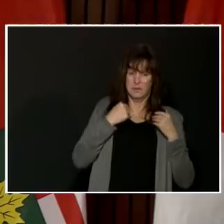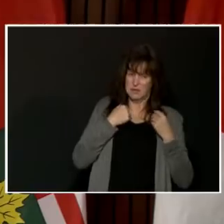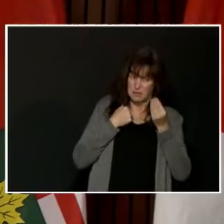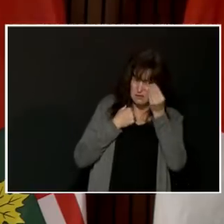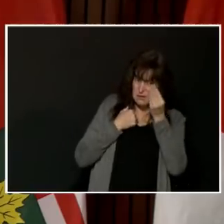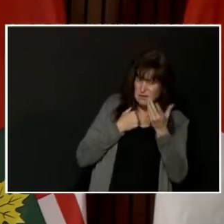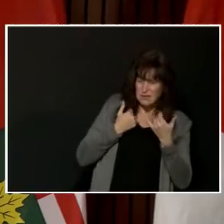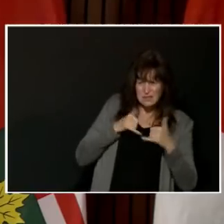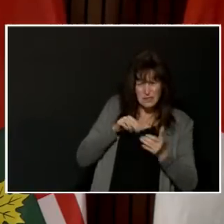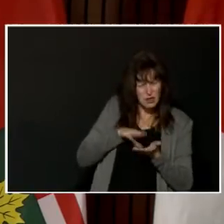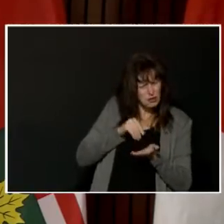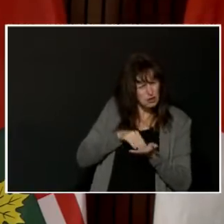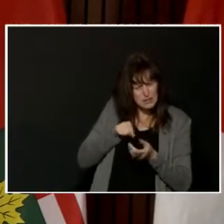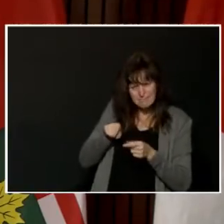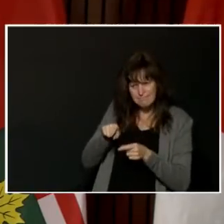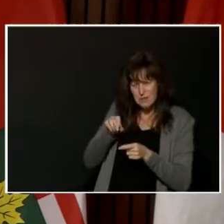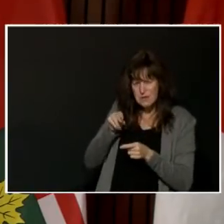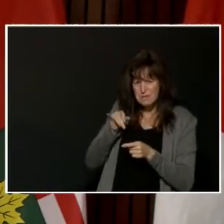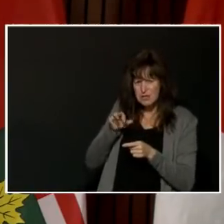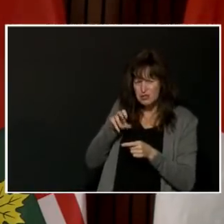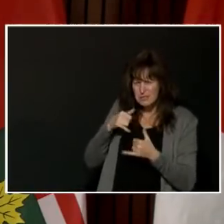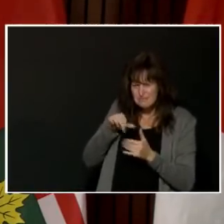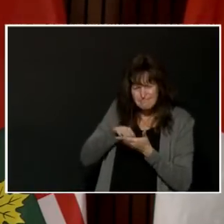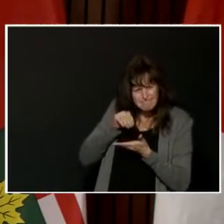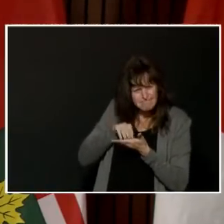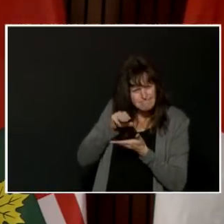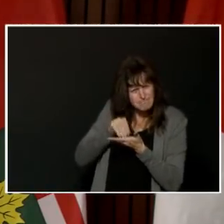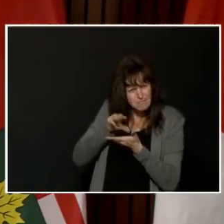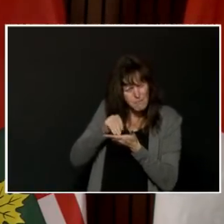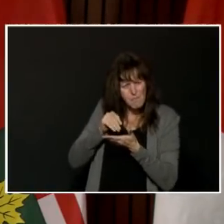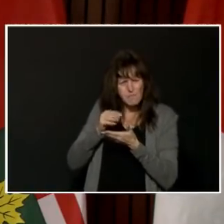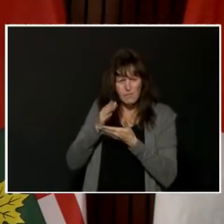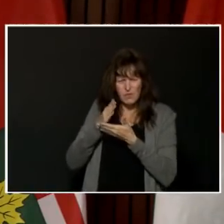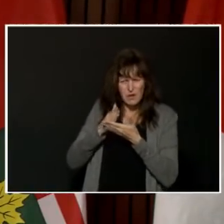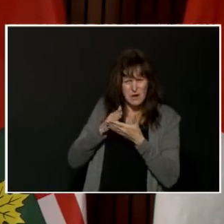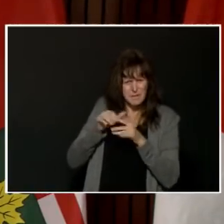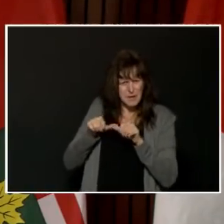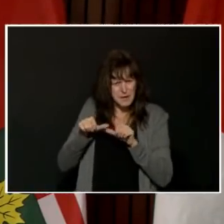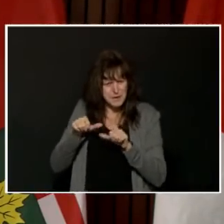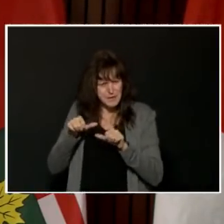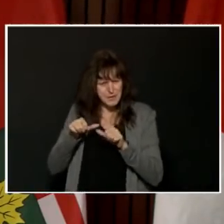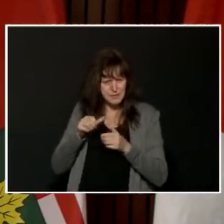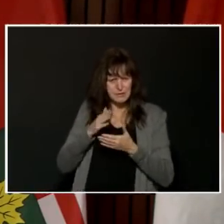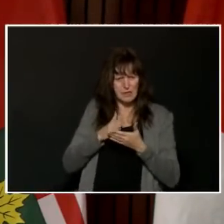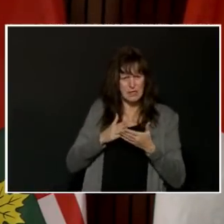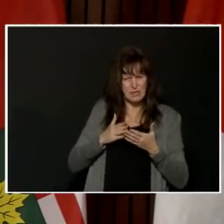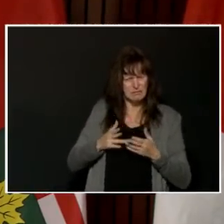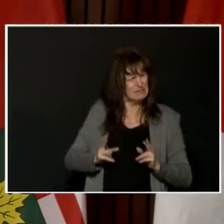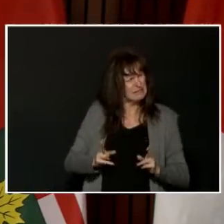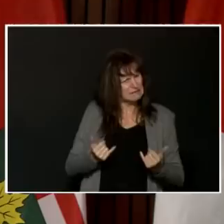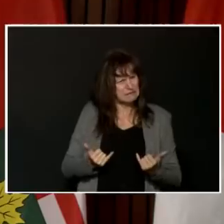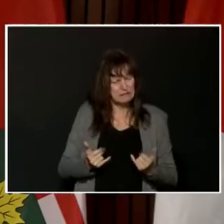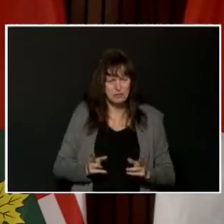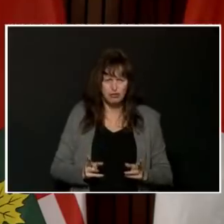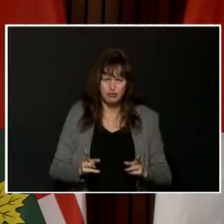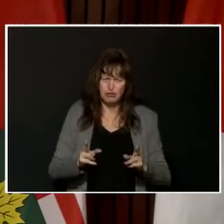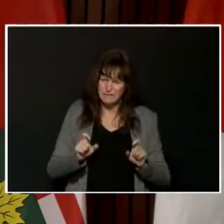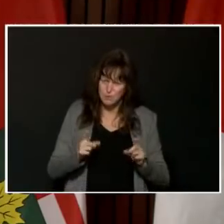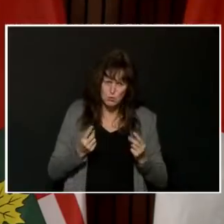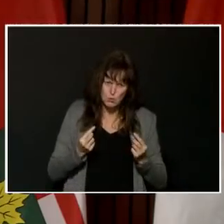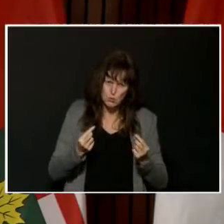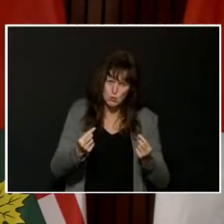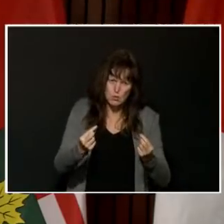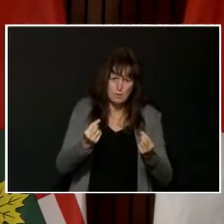uncertainty, but there's also an undeniable urgency. Waiting to take action means waiting till it is too late to take